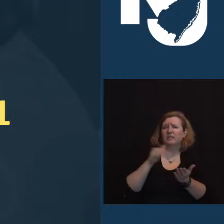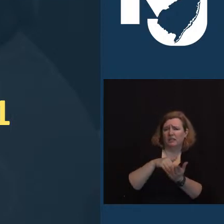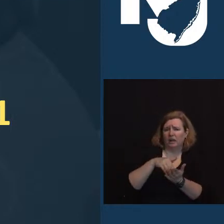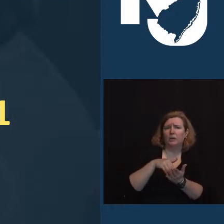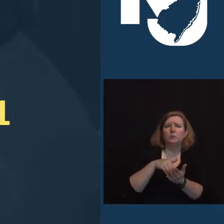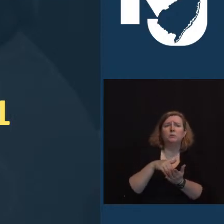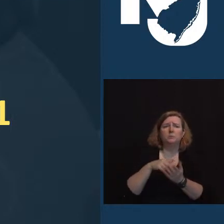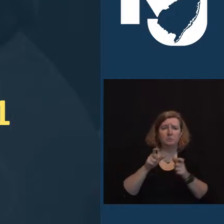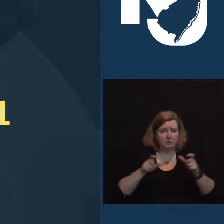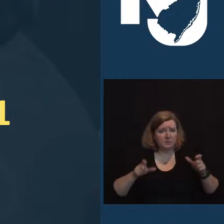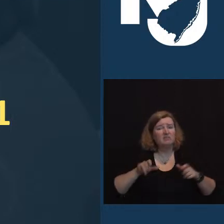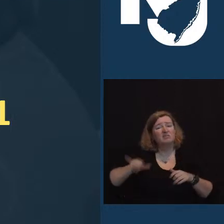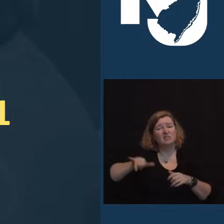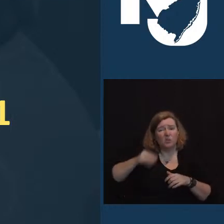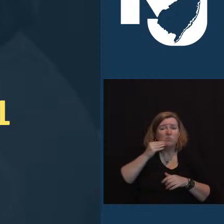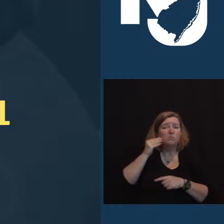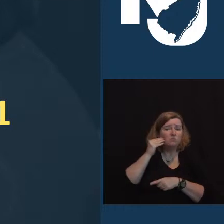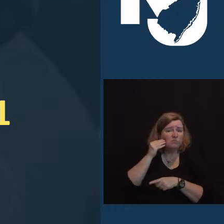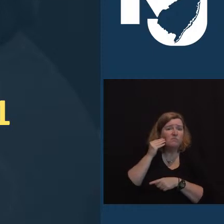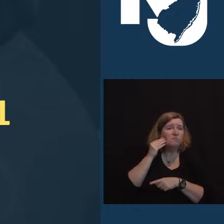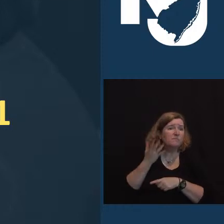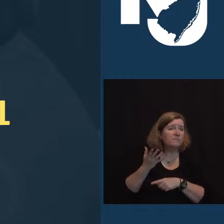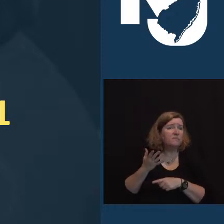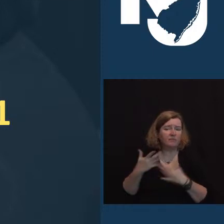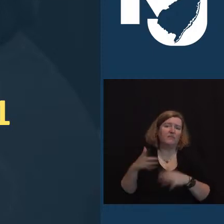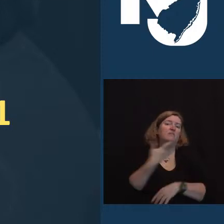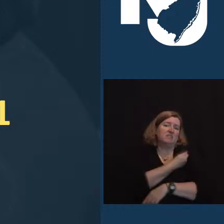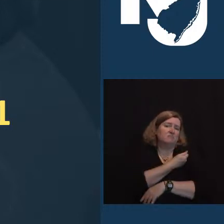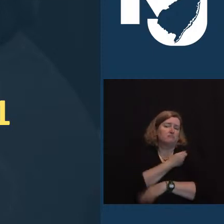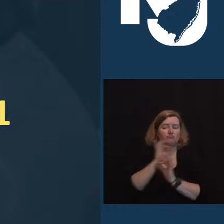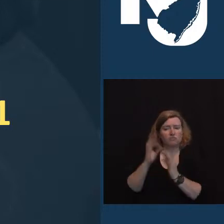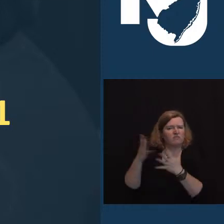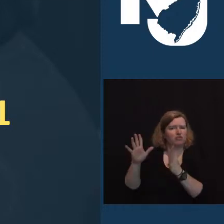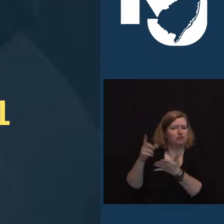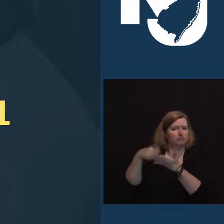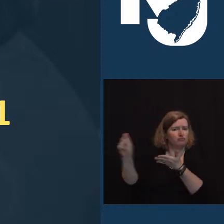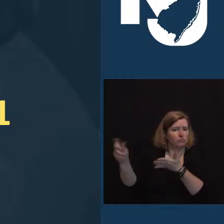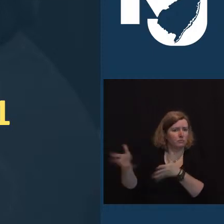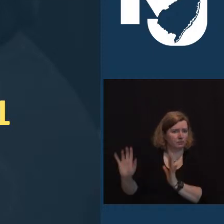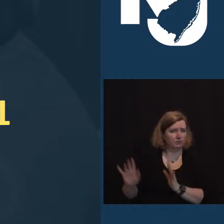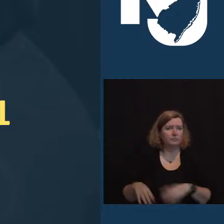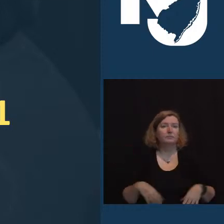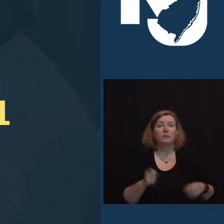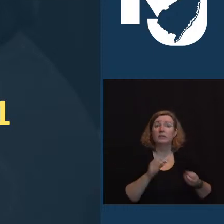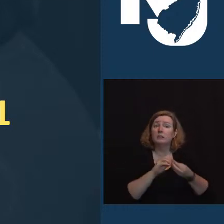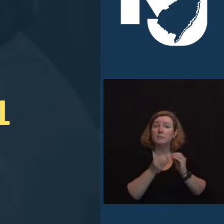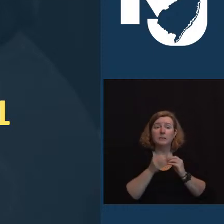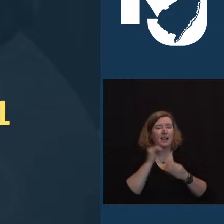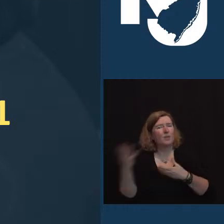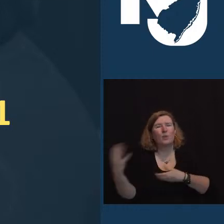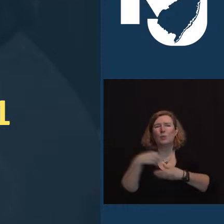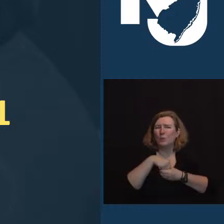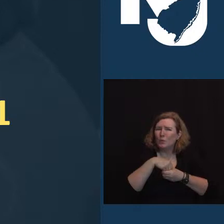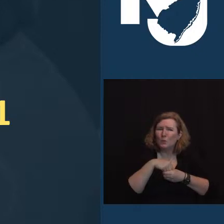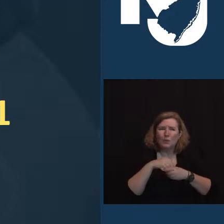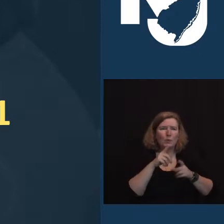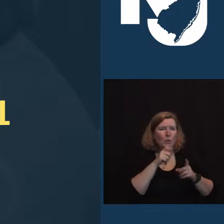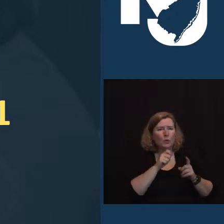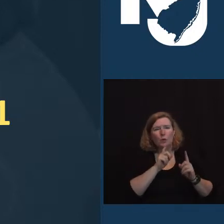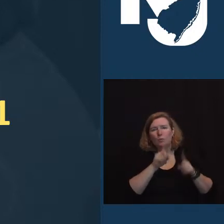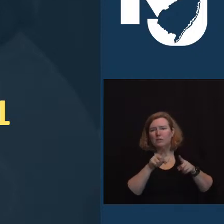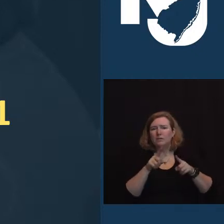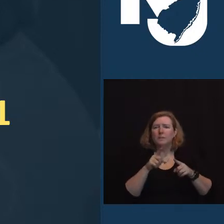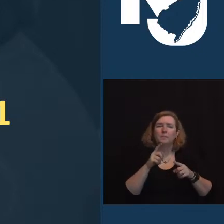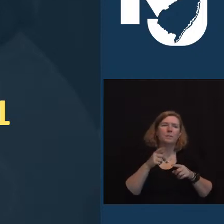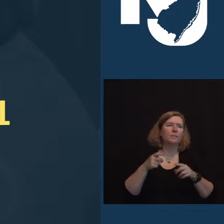received in-home vaccination. And this number, by the way, does not count those vaccinated at pop-up clinics